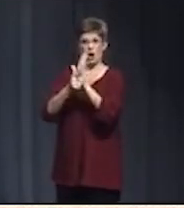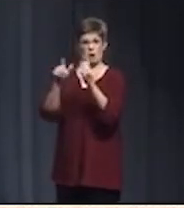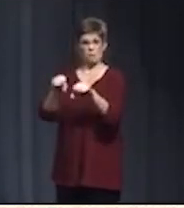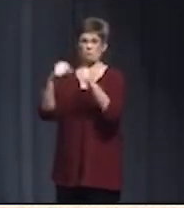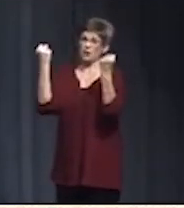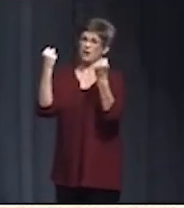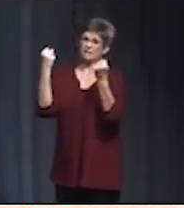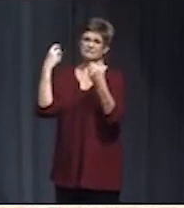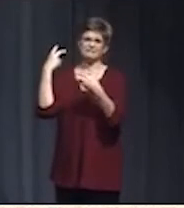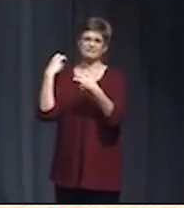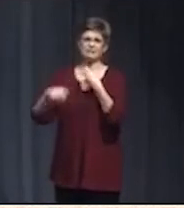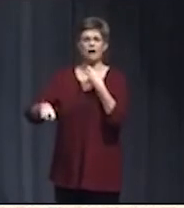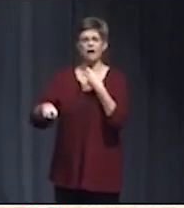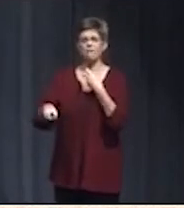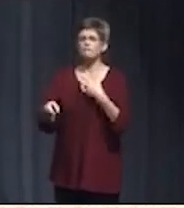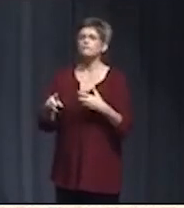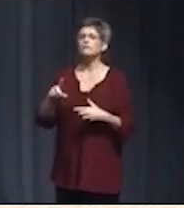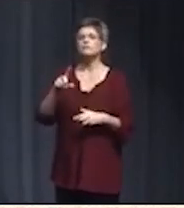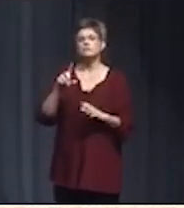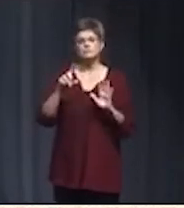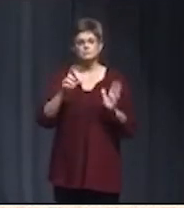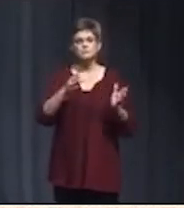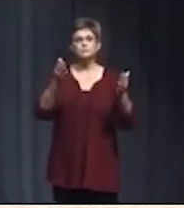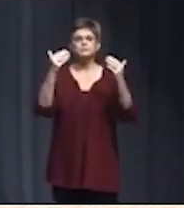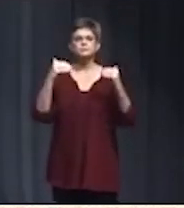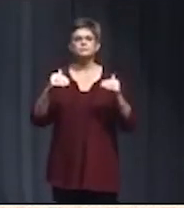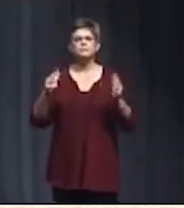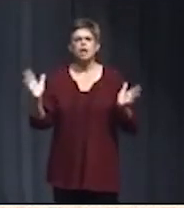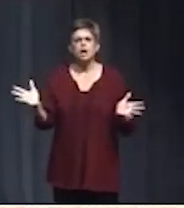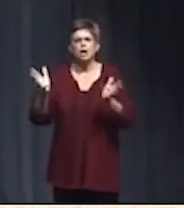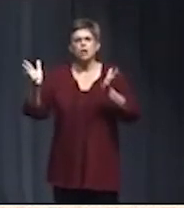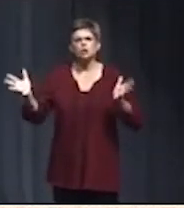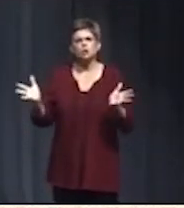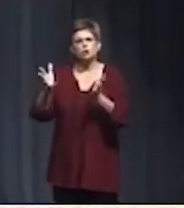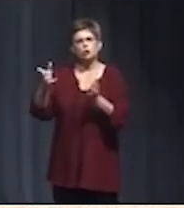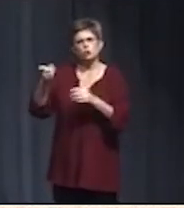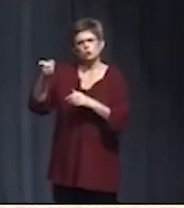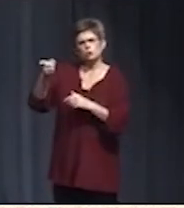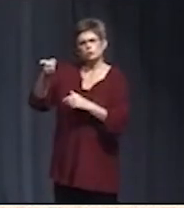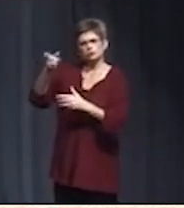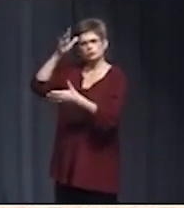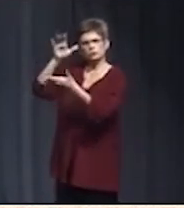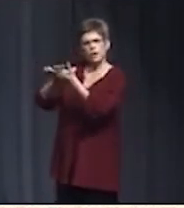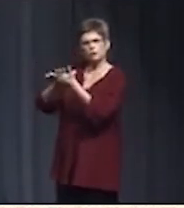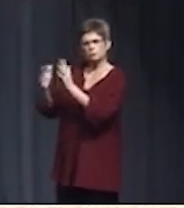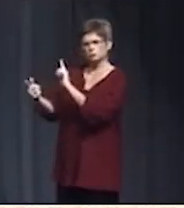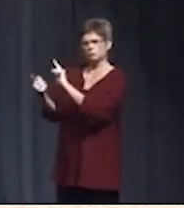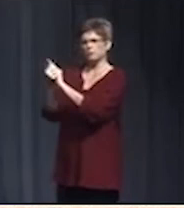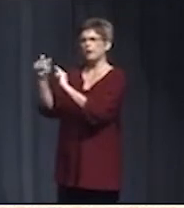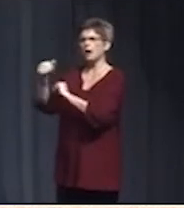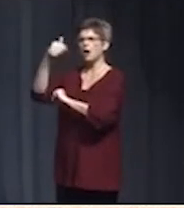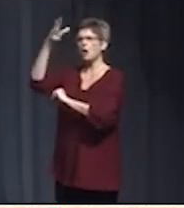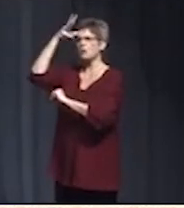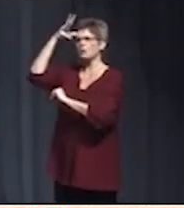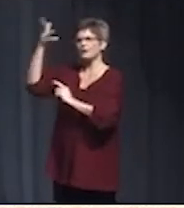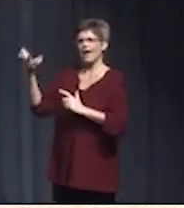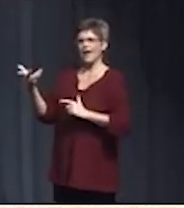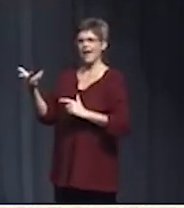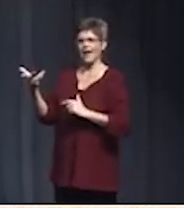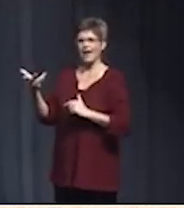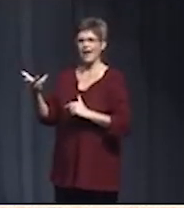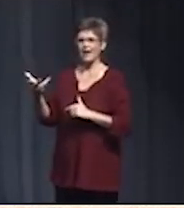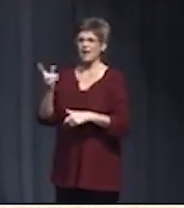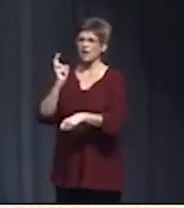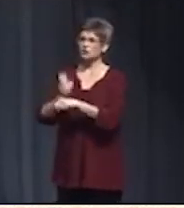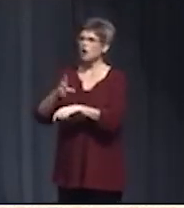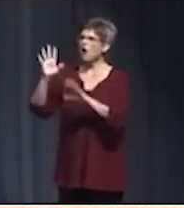Encourage him to meet with other dads. And I say this with trepidation, because the last thing you can do is look at Dad and say, hey, I know this group where